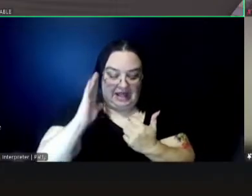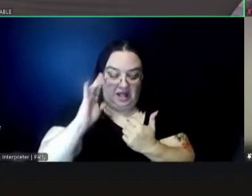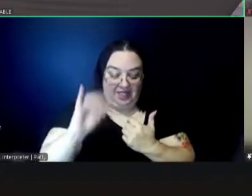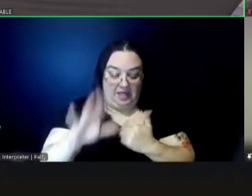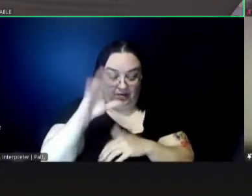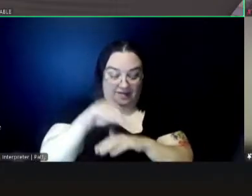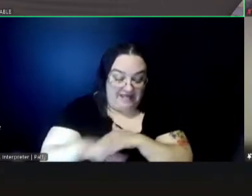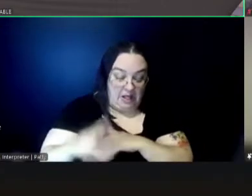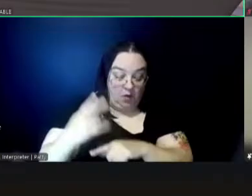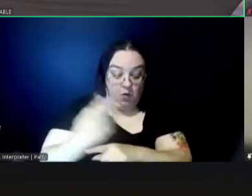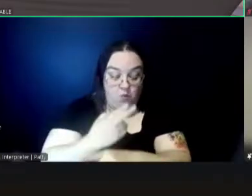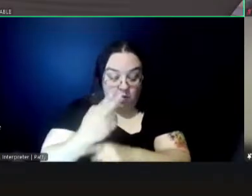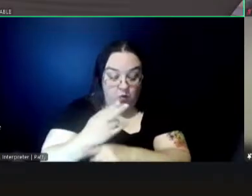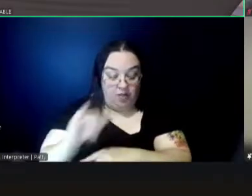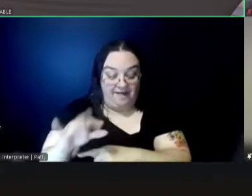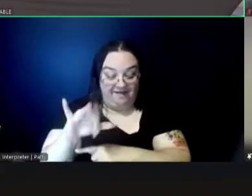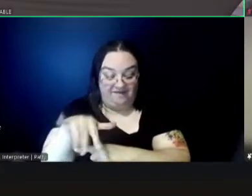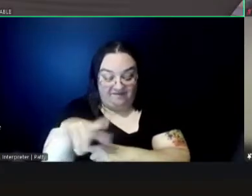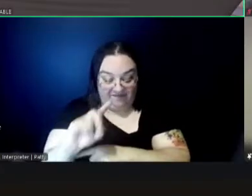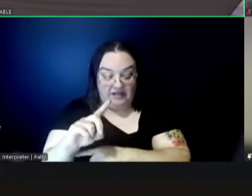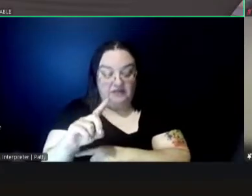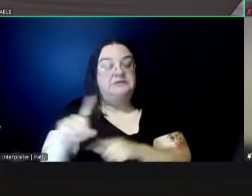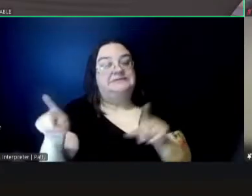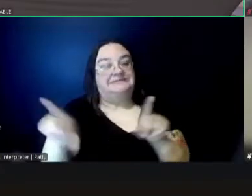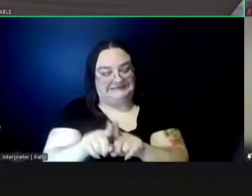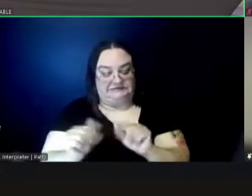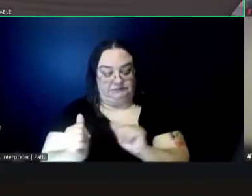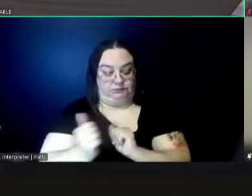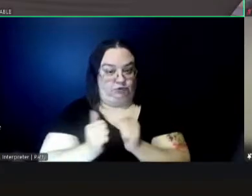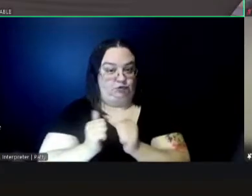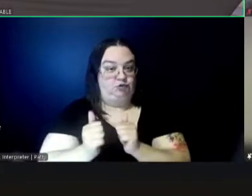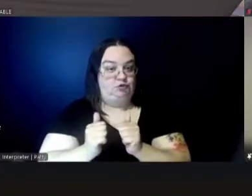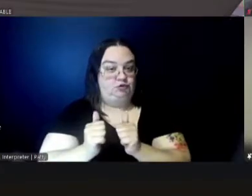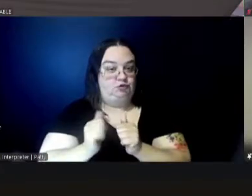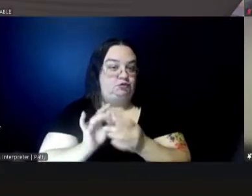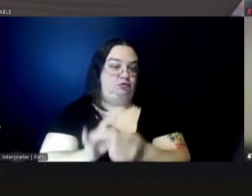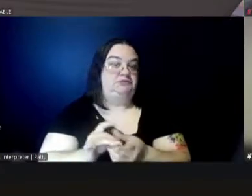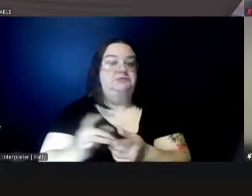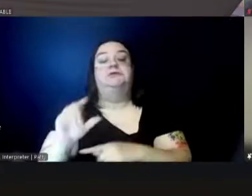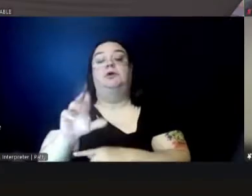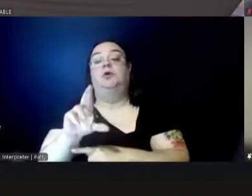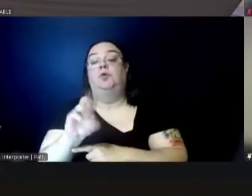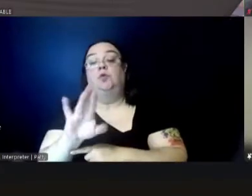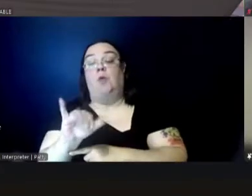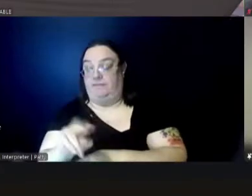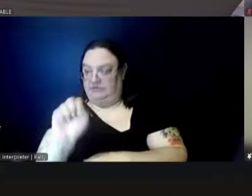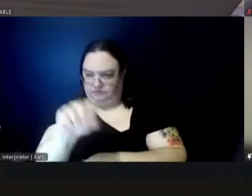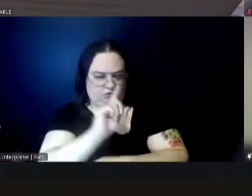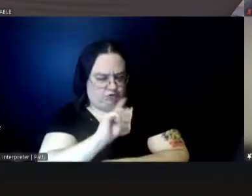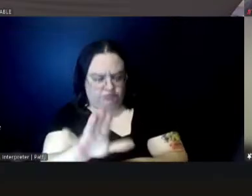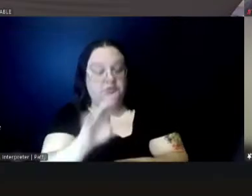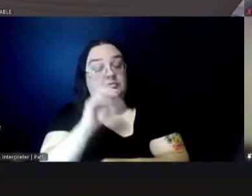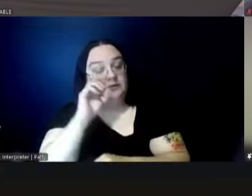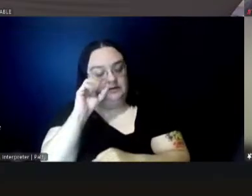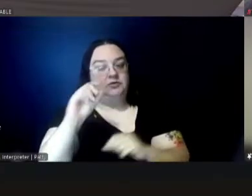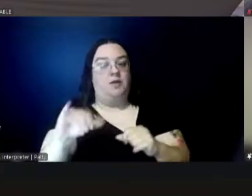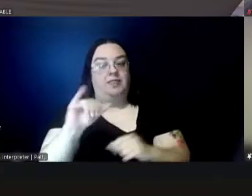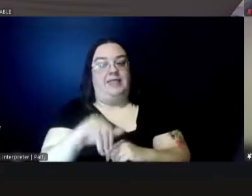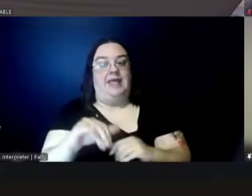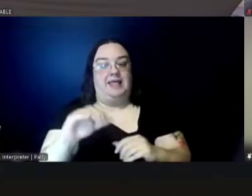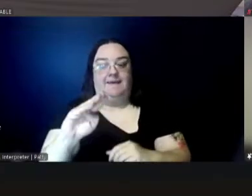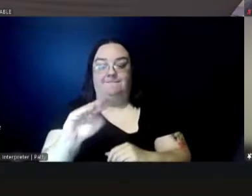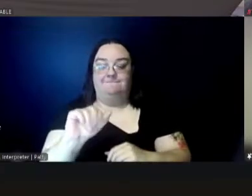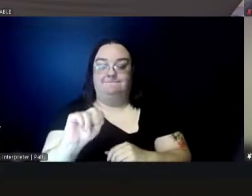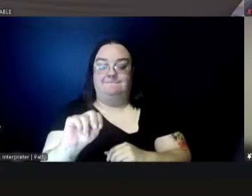of the field as a sports field. Sure. So the lowering of the manhole